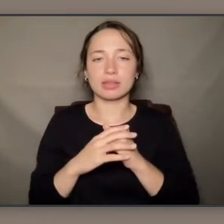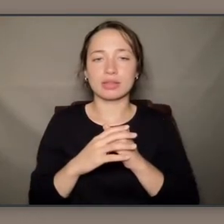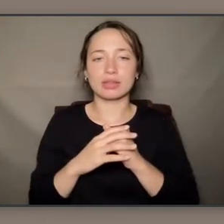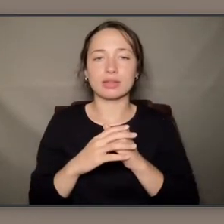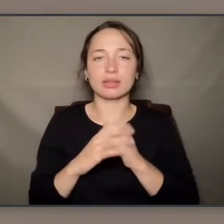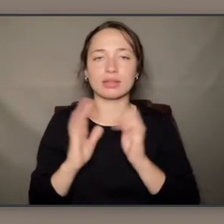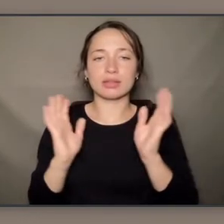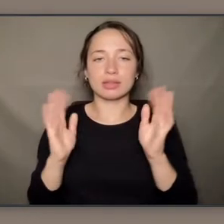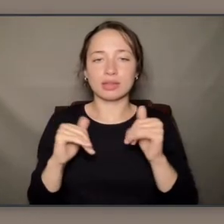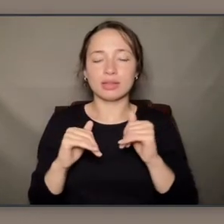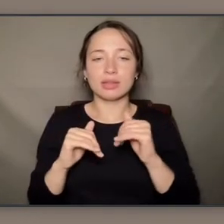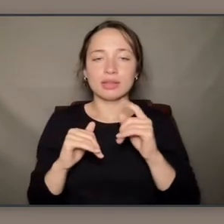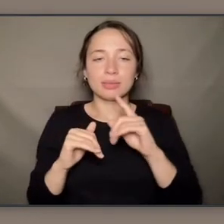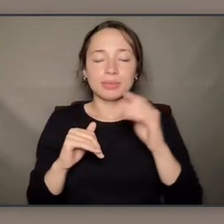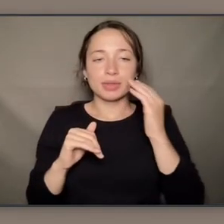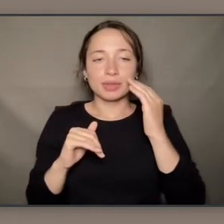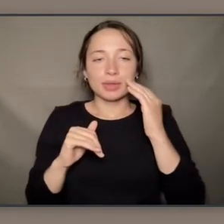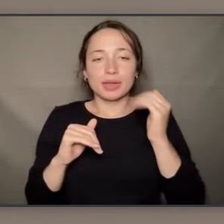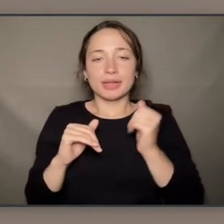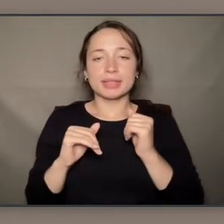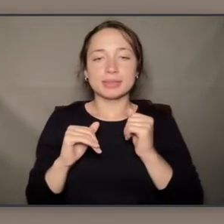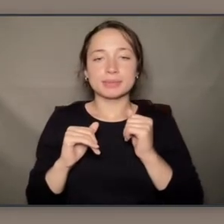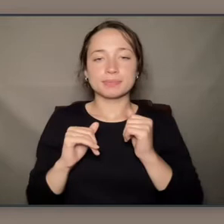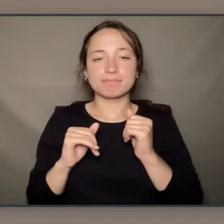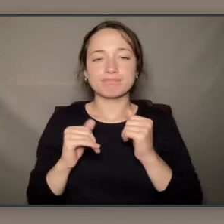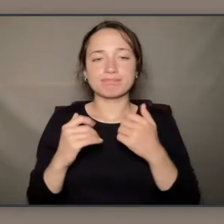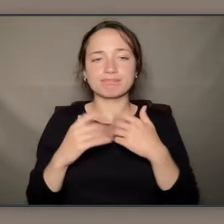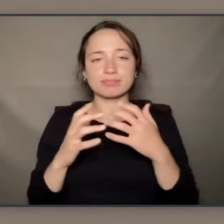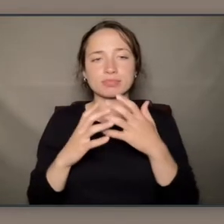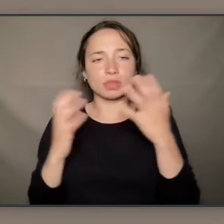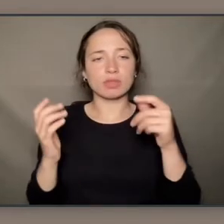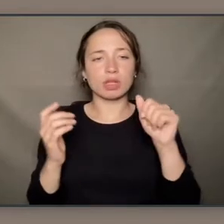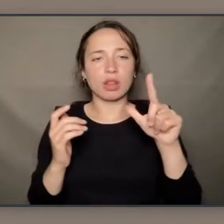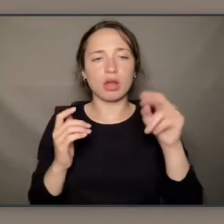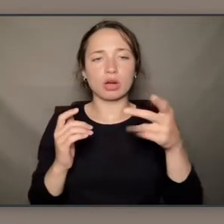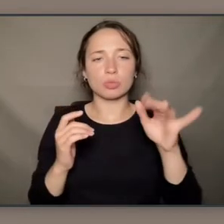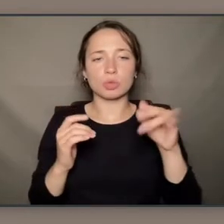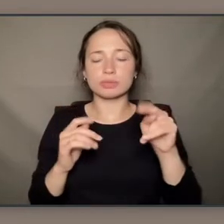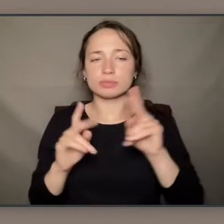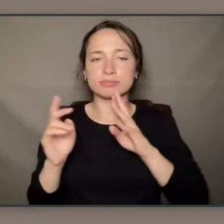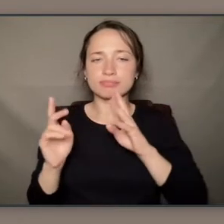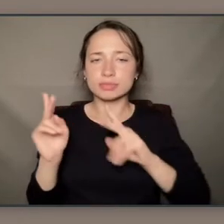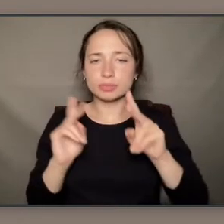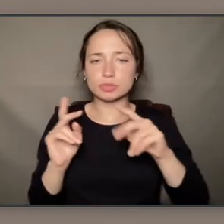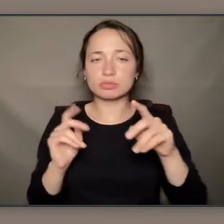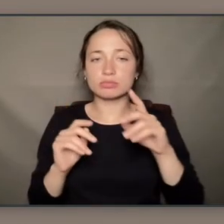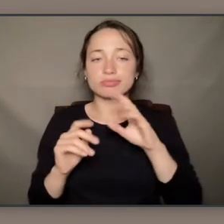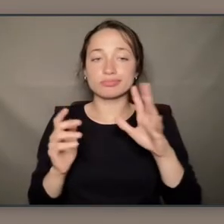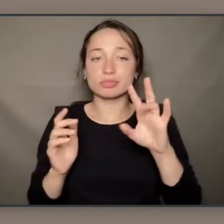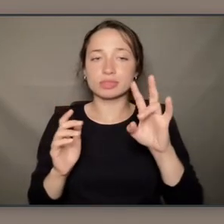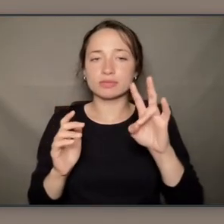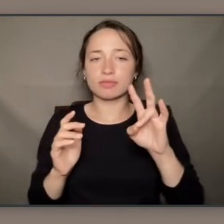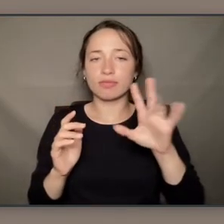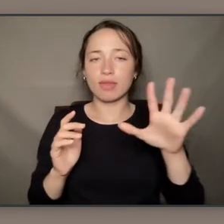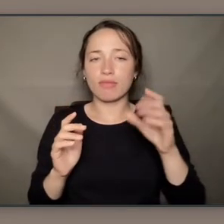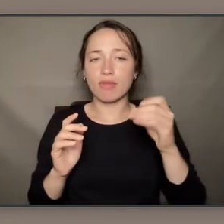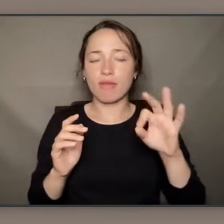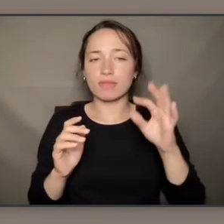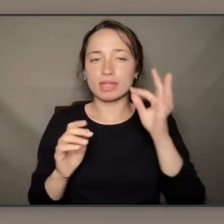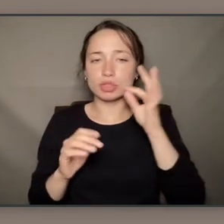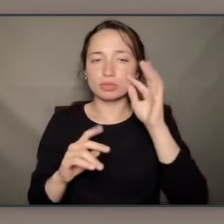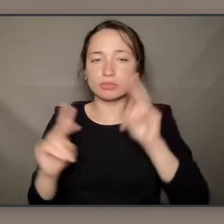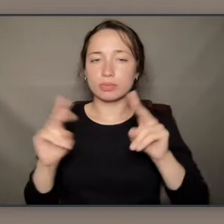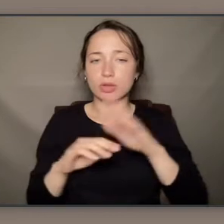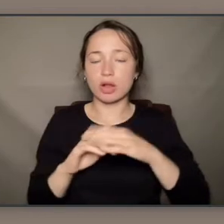whole hand thing. There are a lot of Algonquin speaking people. In fact, 75% of